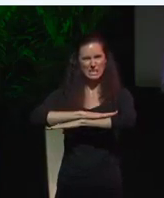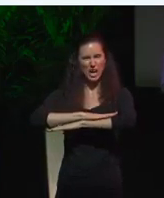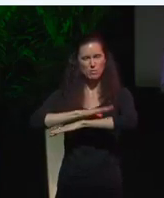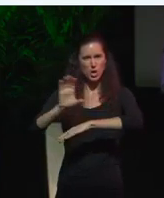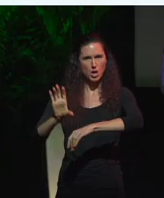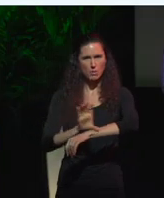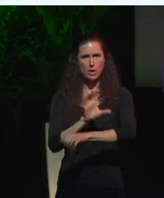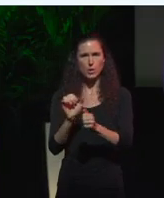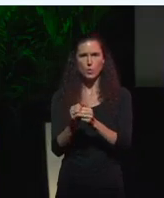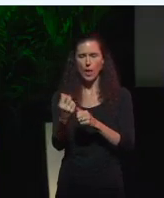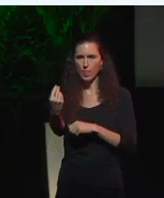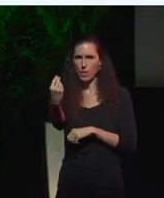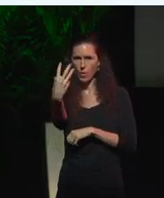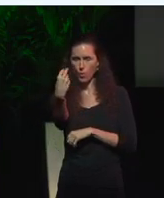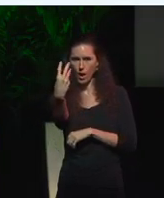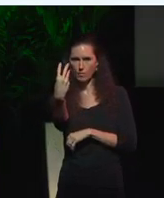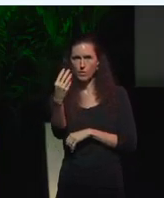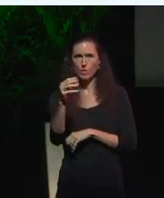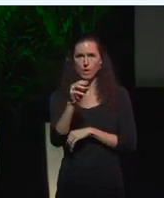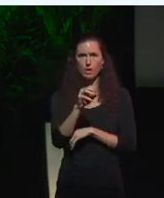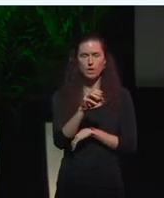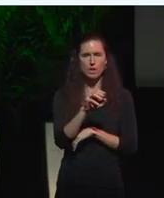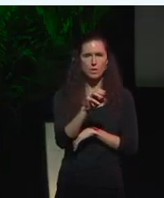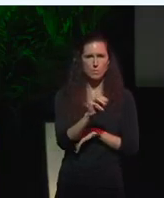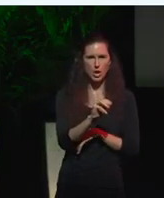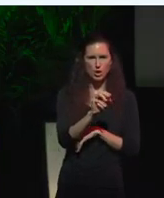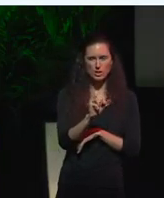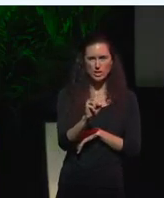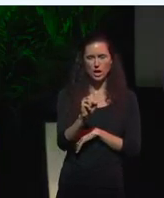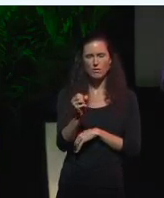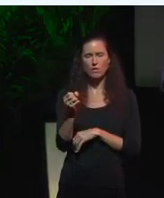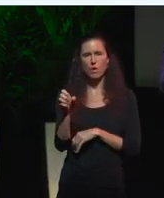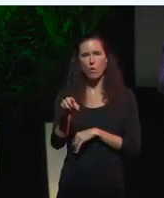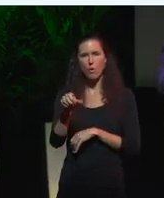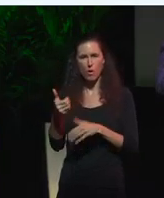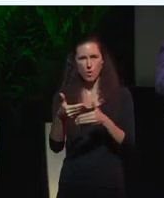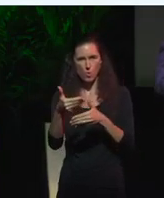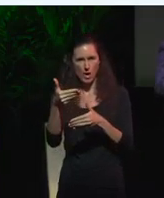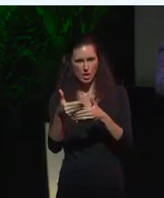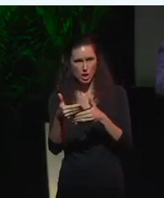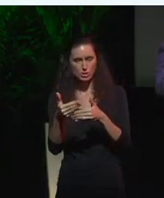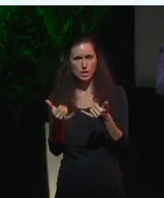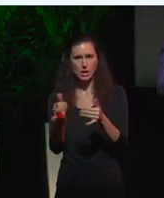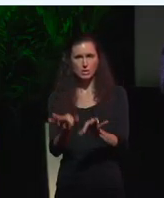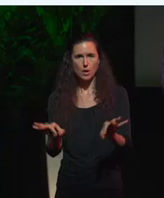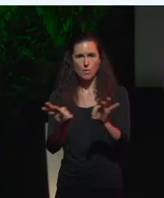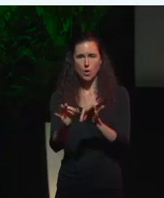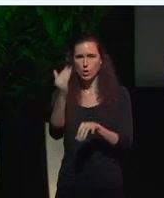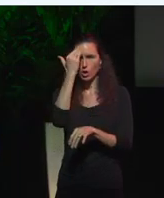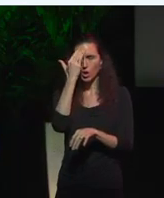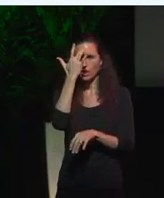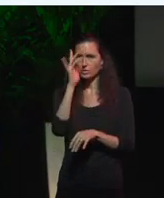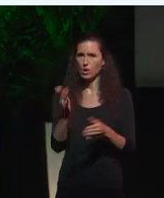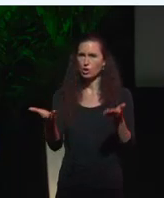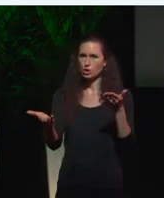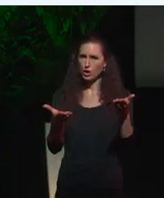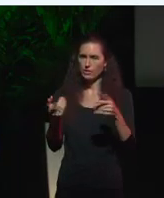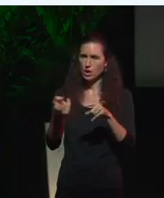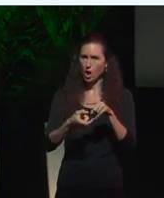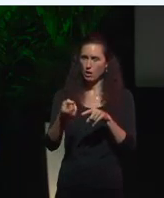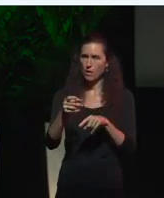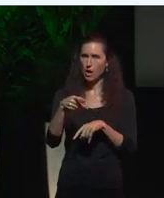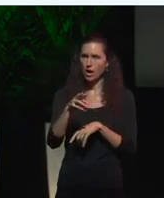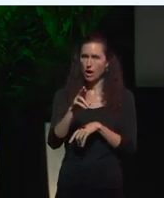webcam running Microsoft OS or Windows. Now, it's important to note that Smarter Services Automated Proctoring